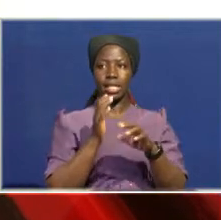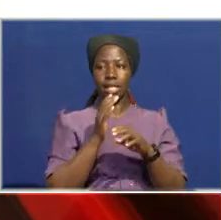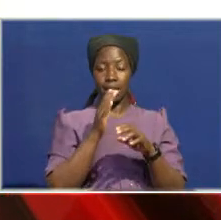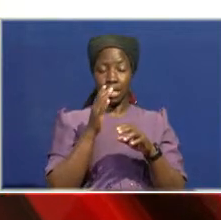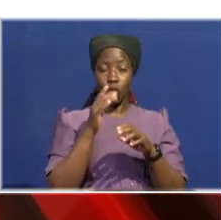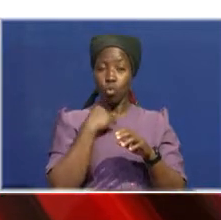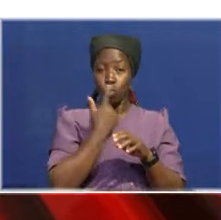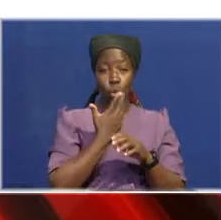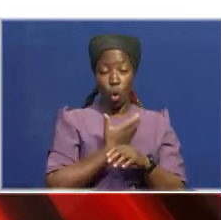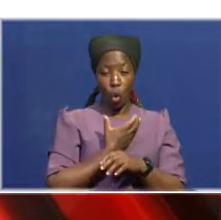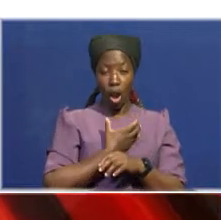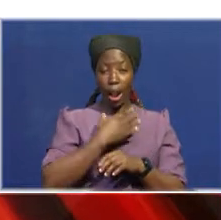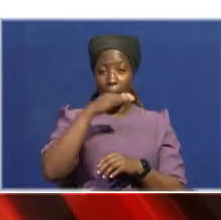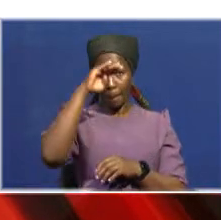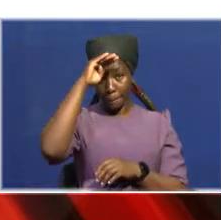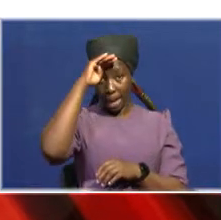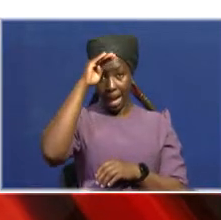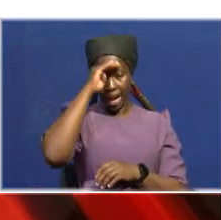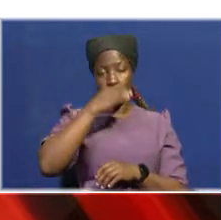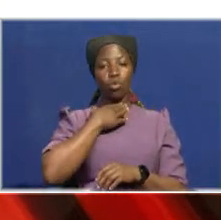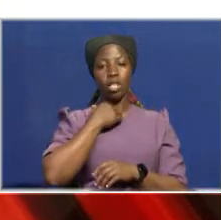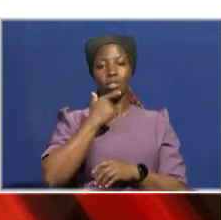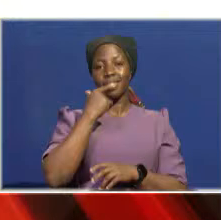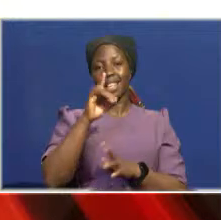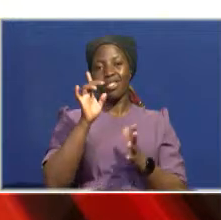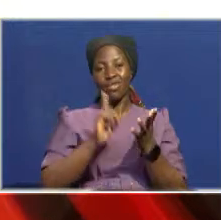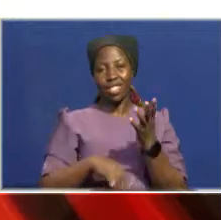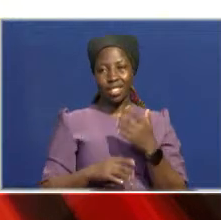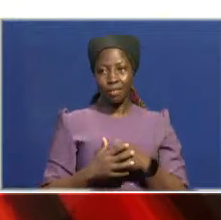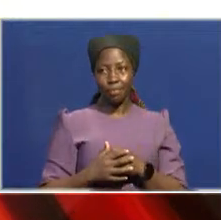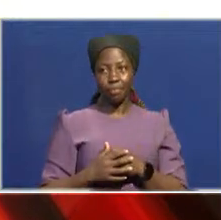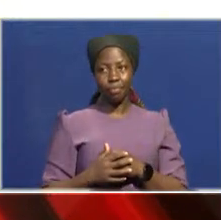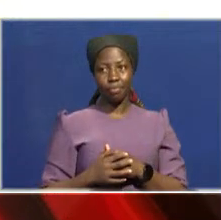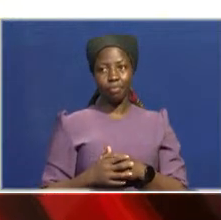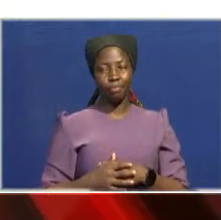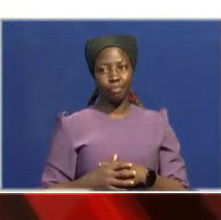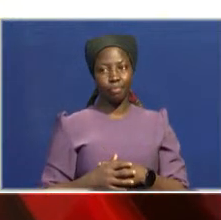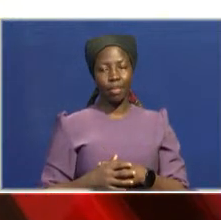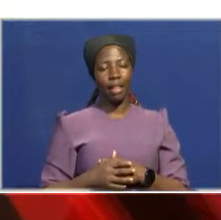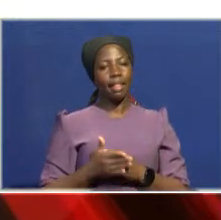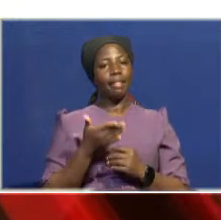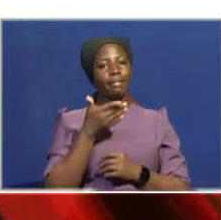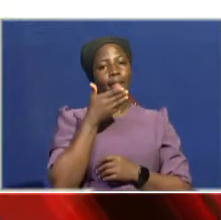And I want to tell them they either resign today